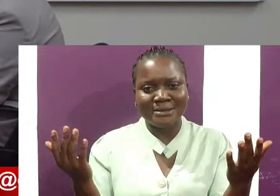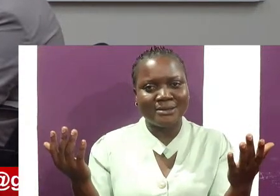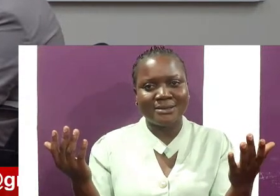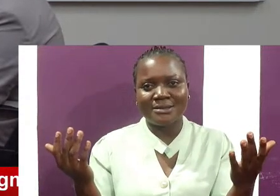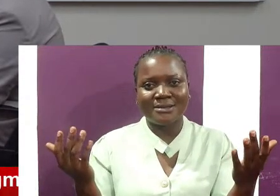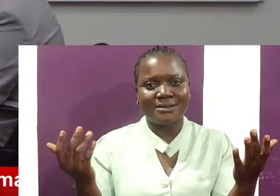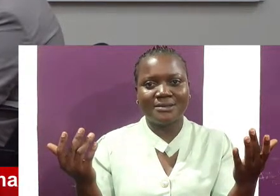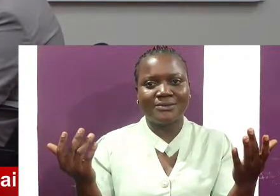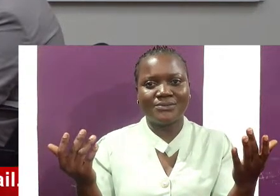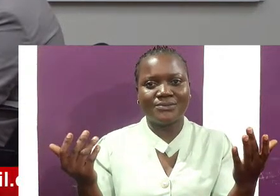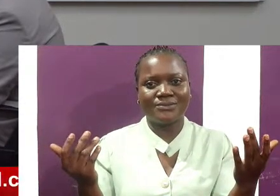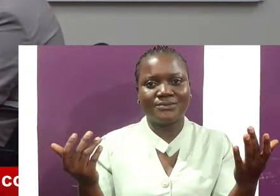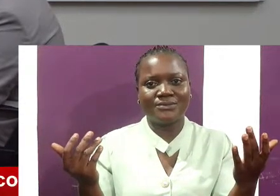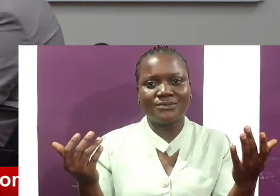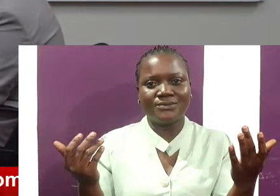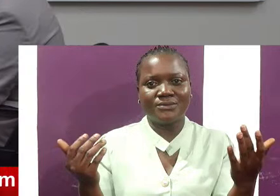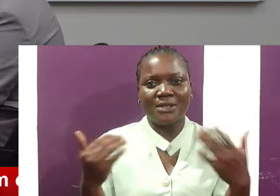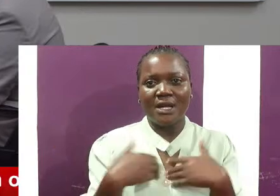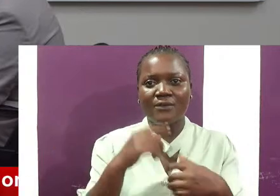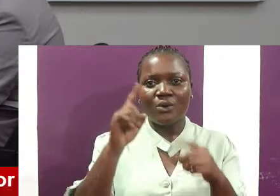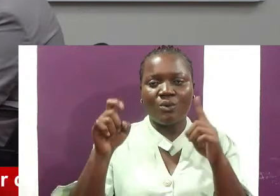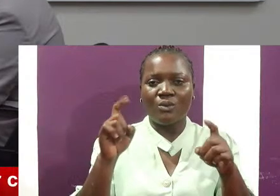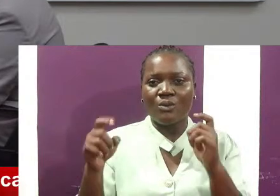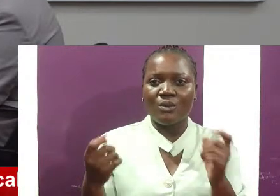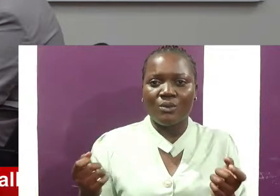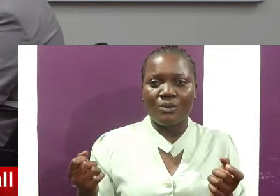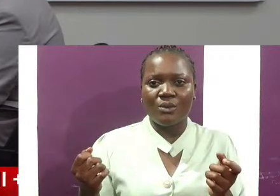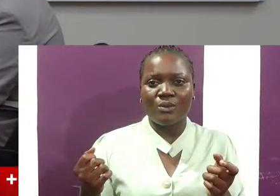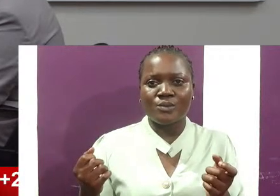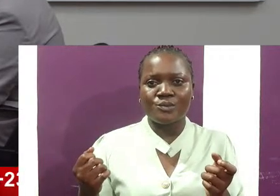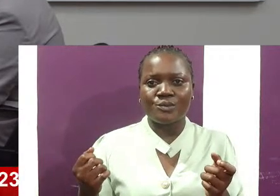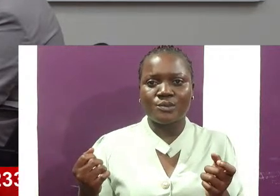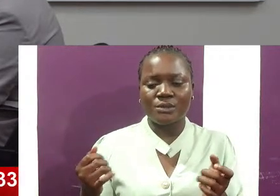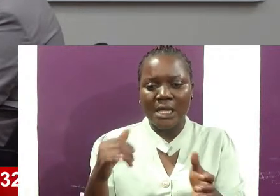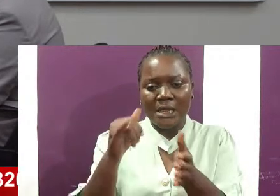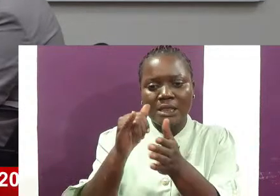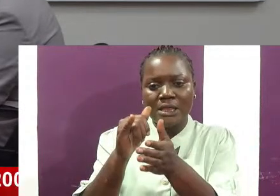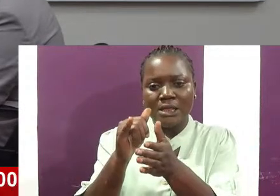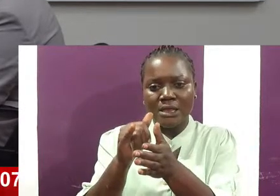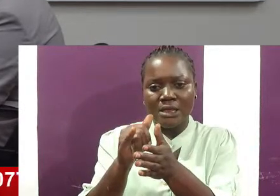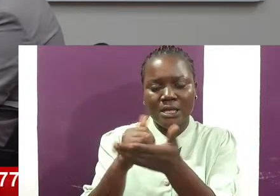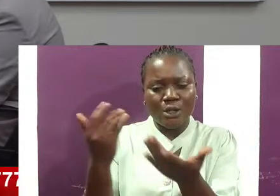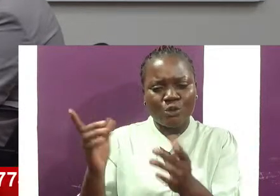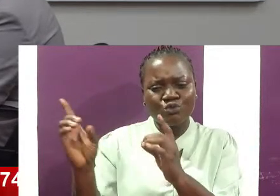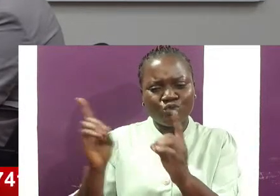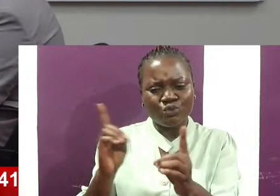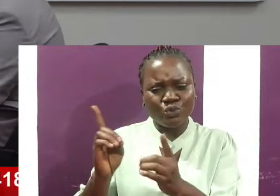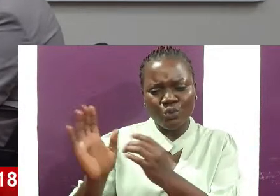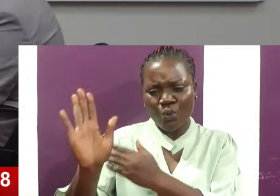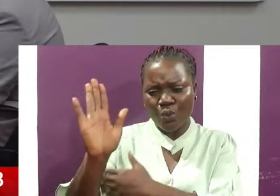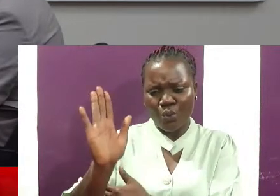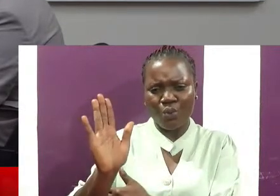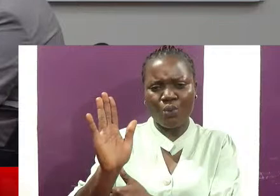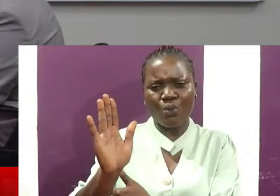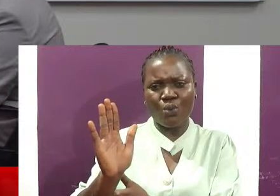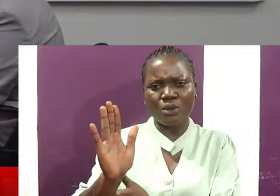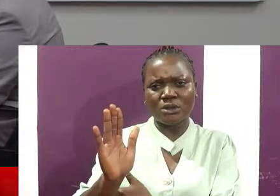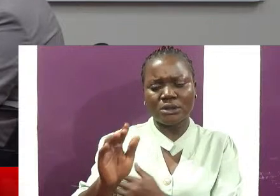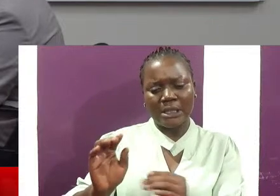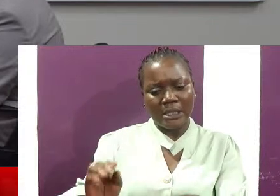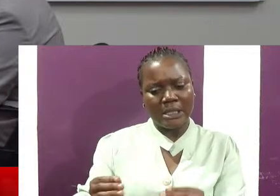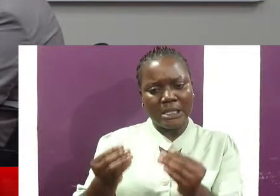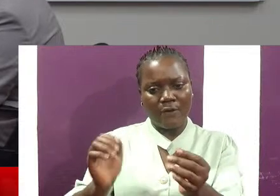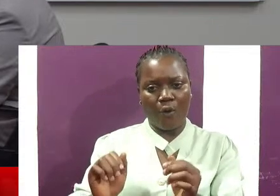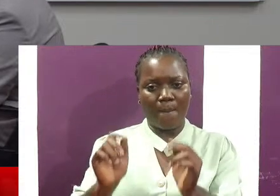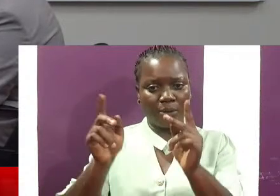and help me. Does God really approve of these many churches? And if he does or